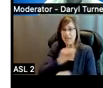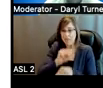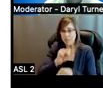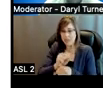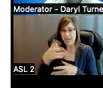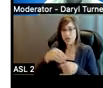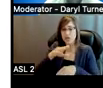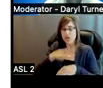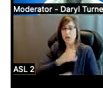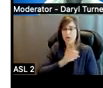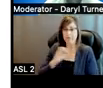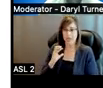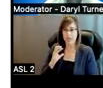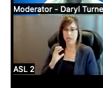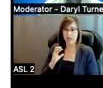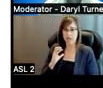SABV policies?